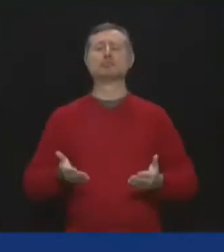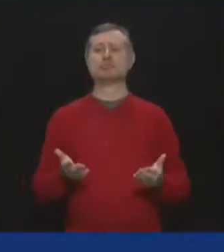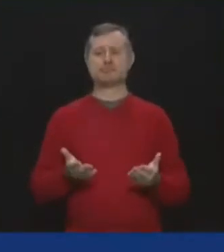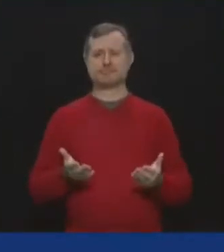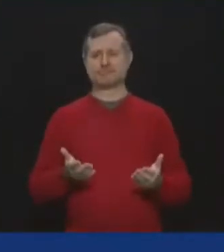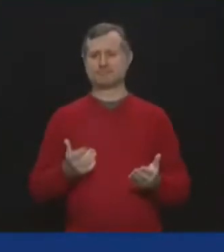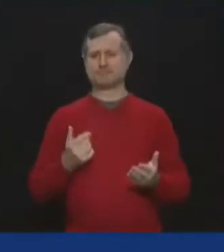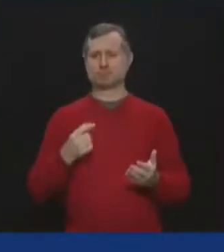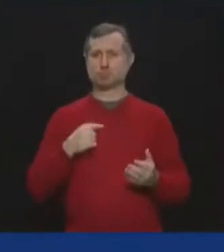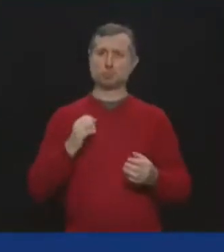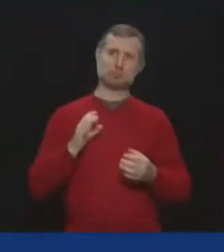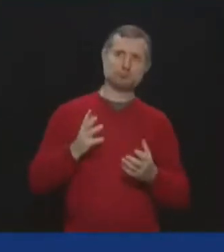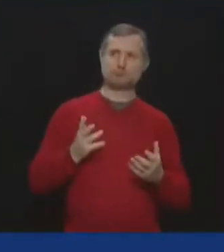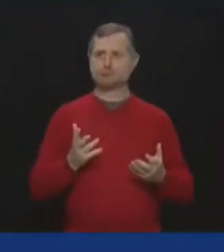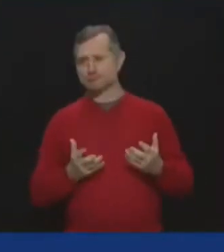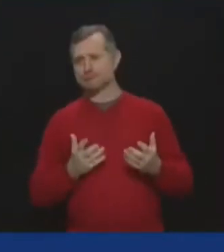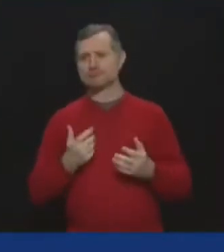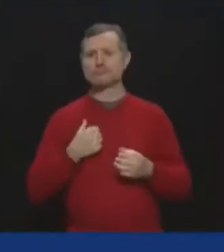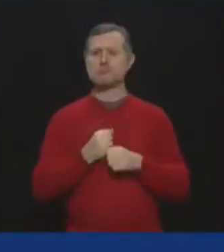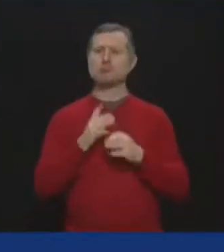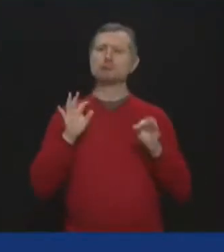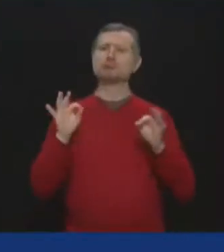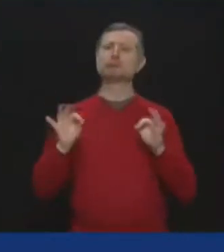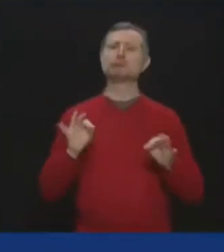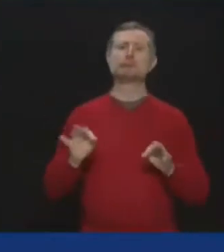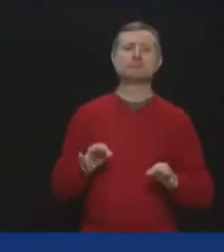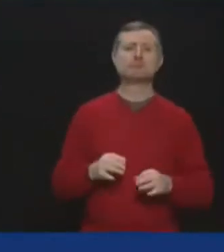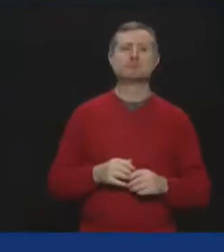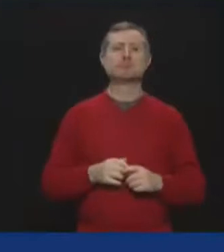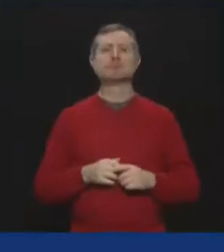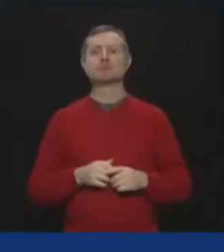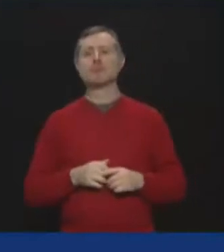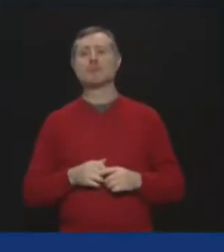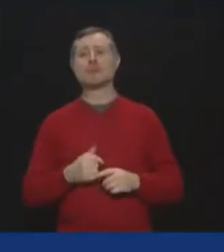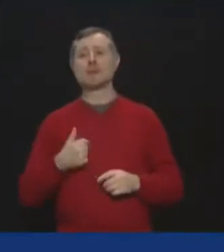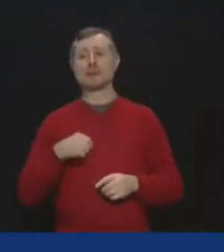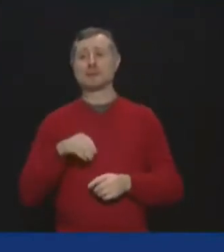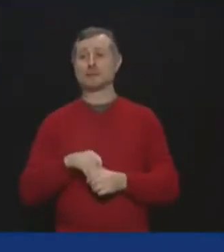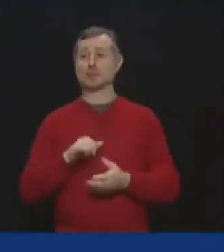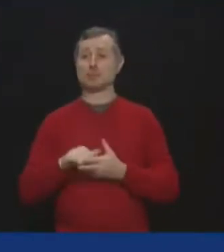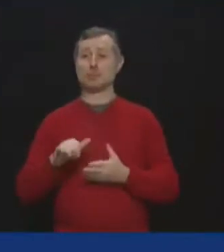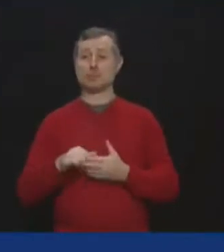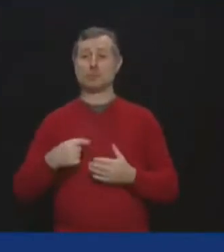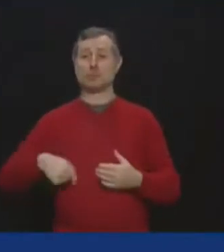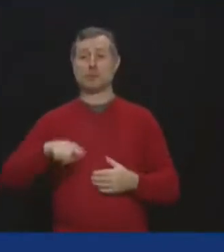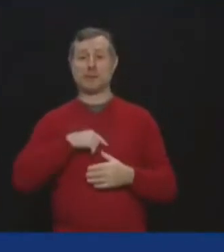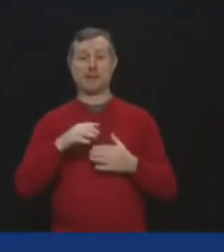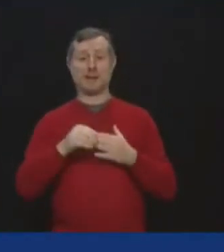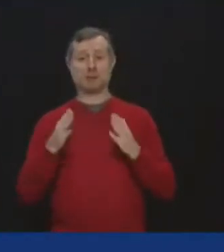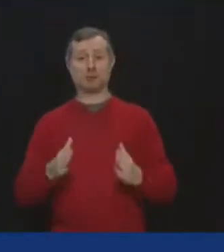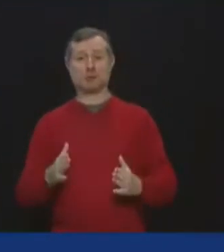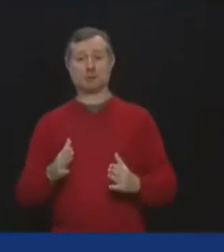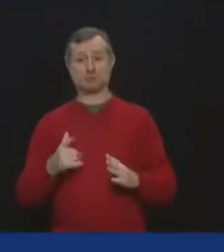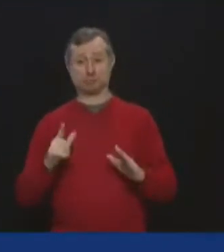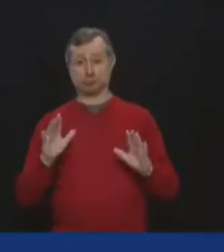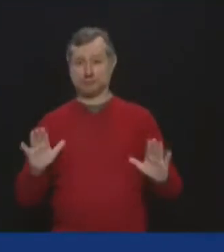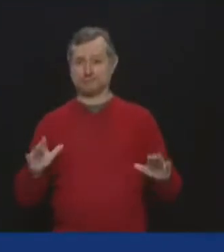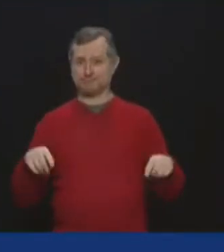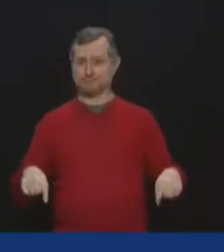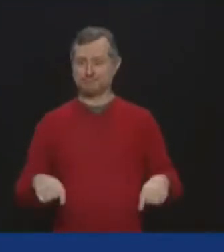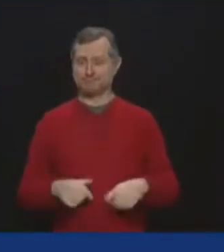put things in perspective a bit. Because we're in New York, we're leaders, we're wonderful.